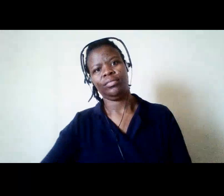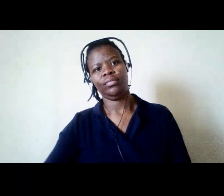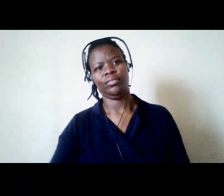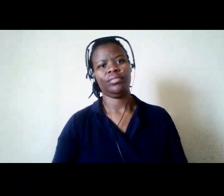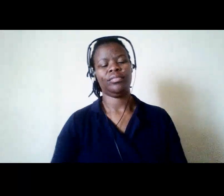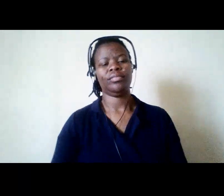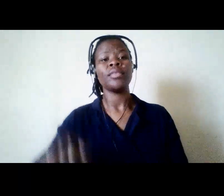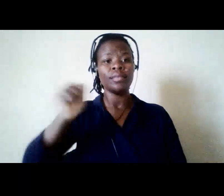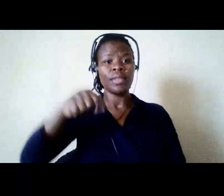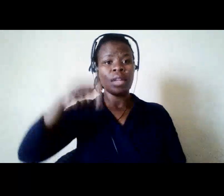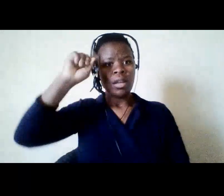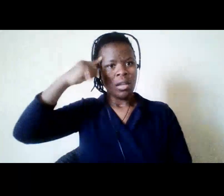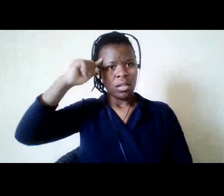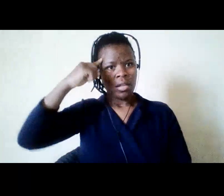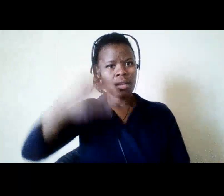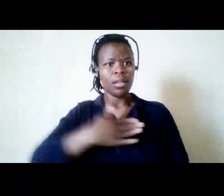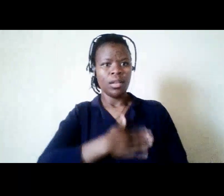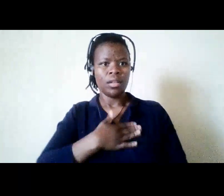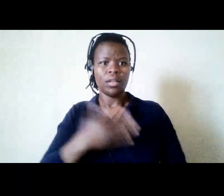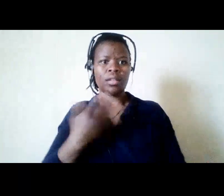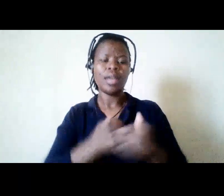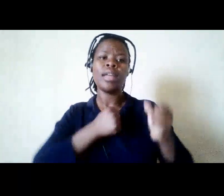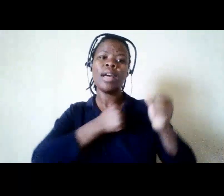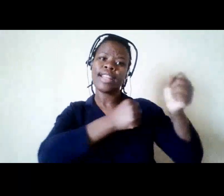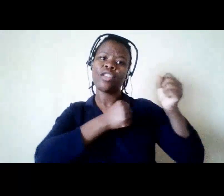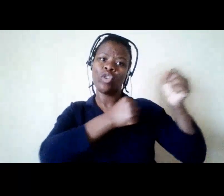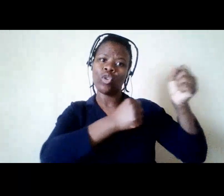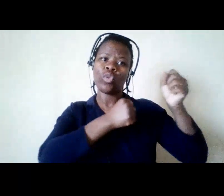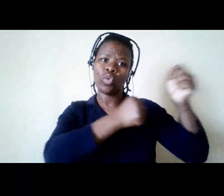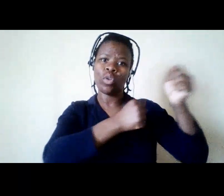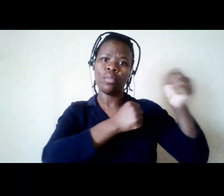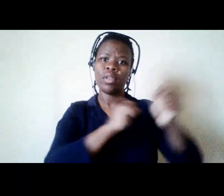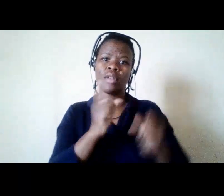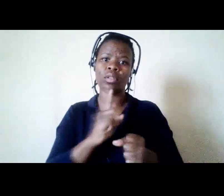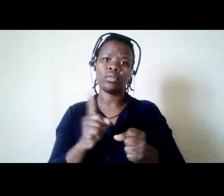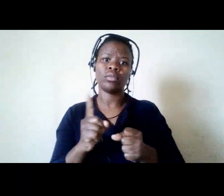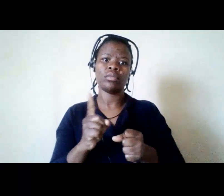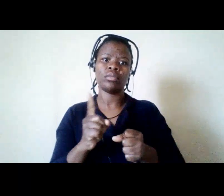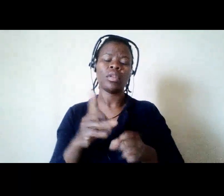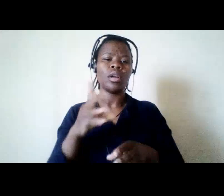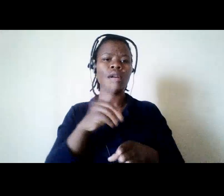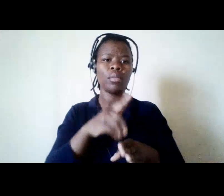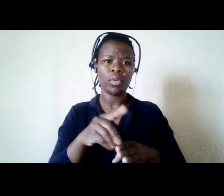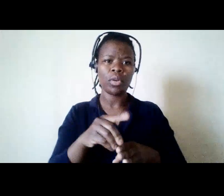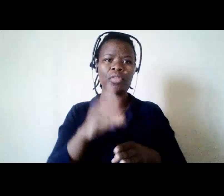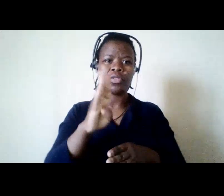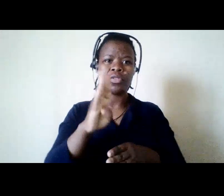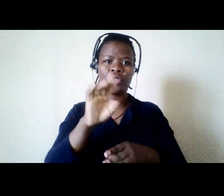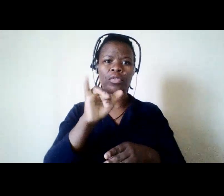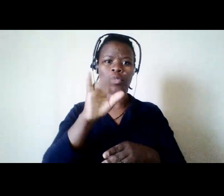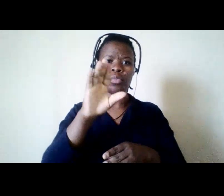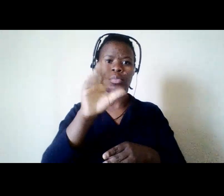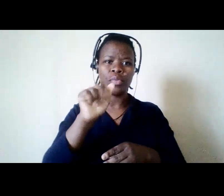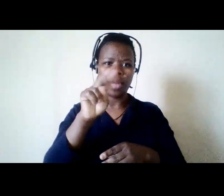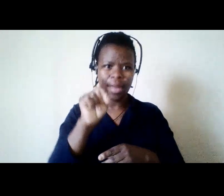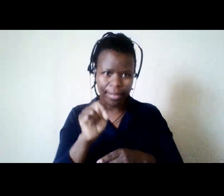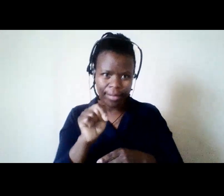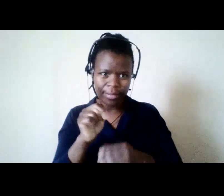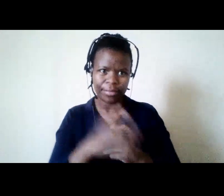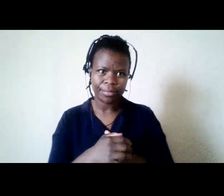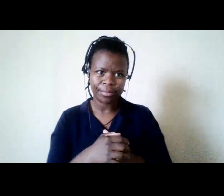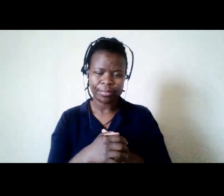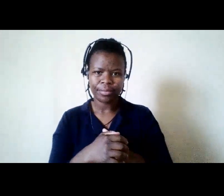recommend Prof. Brian Watermer's work on the psychosocial issues